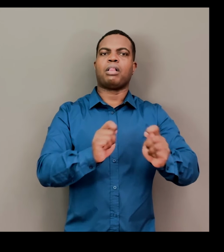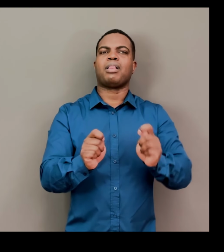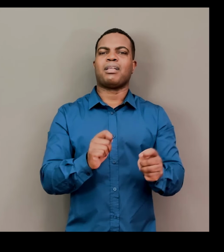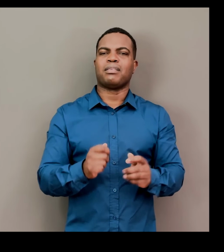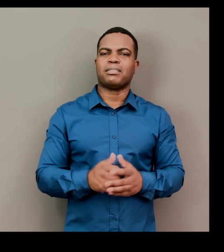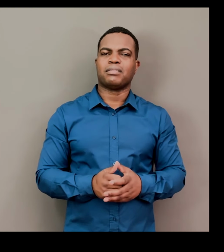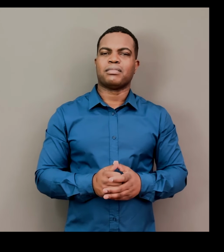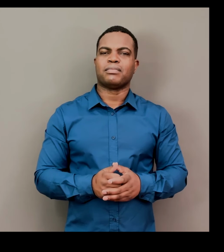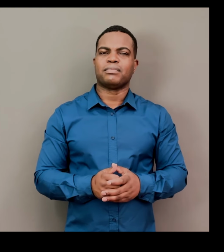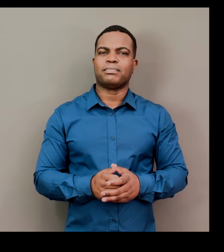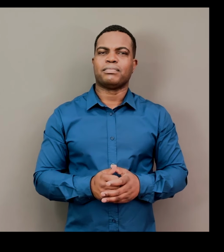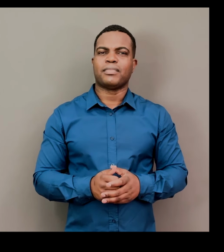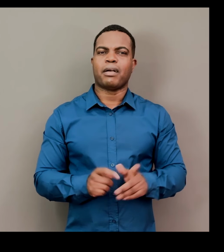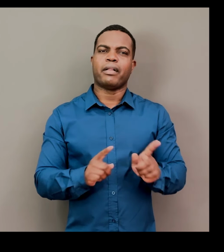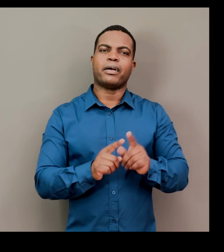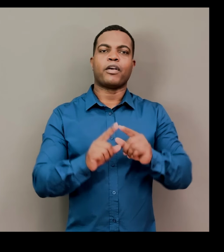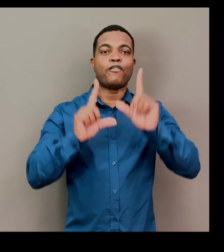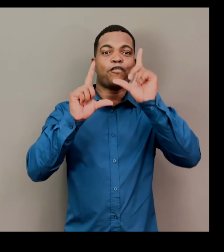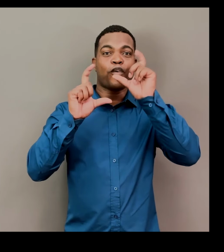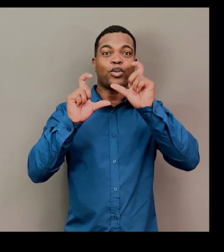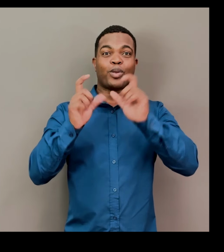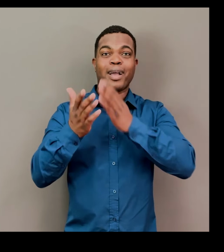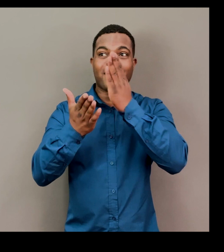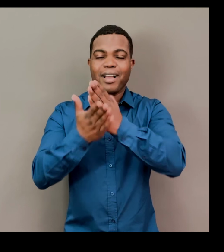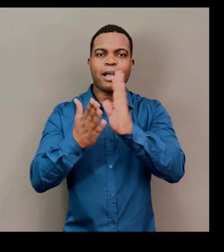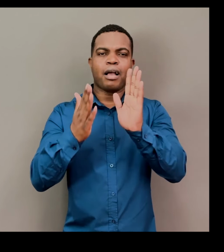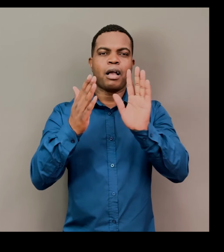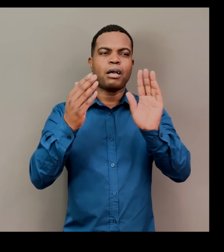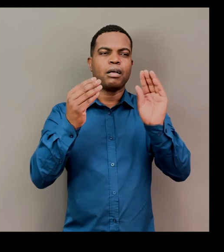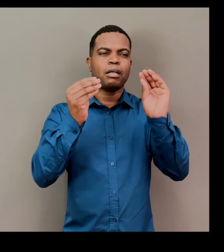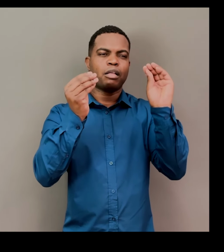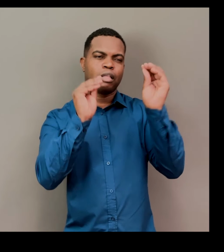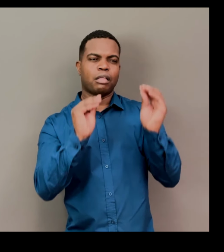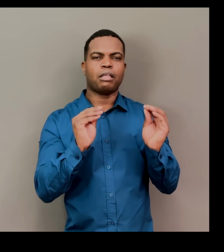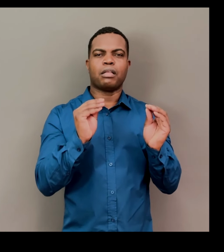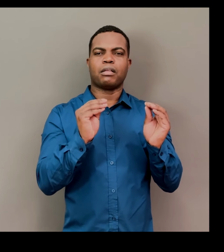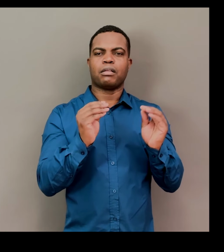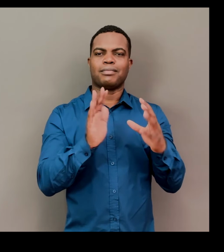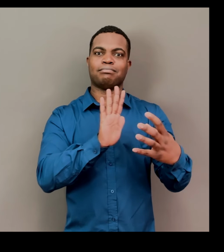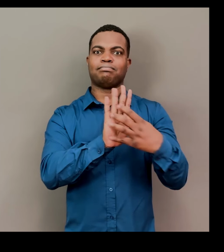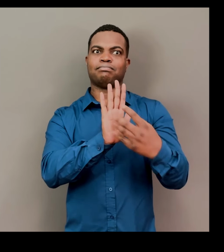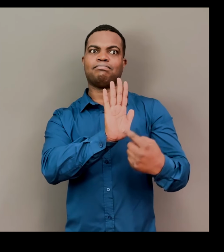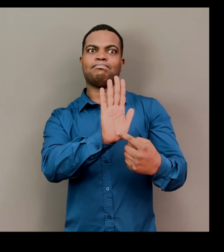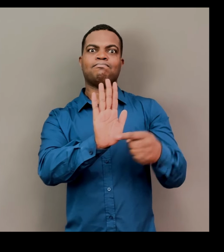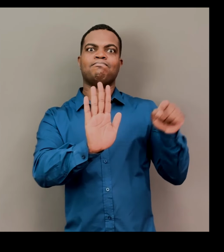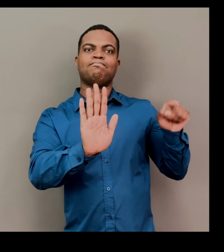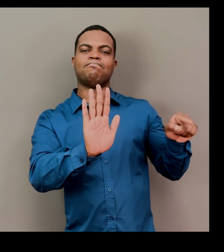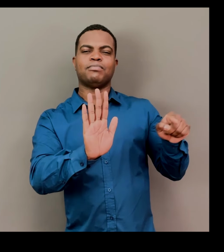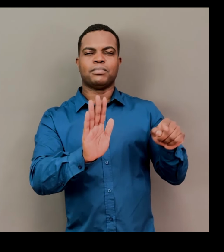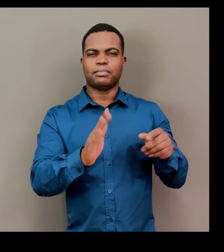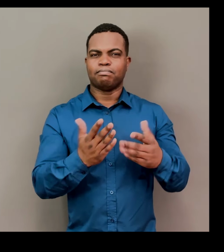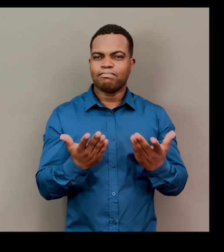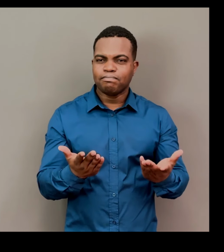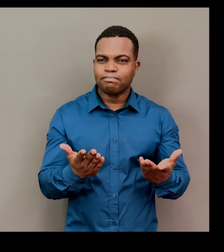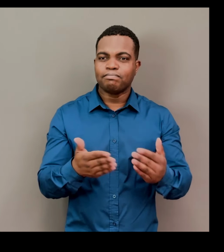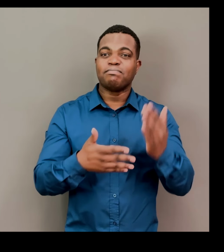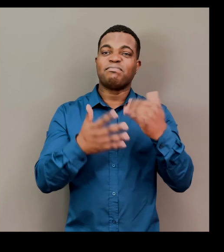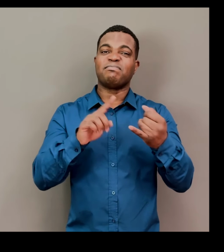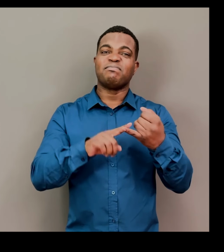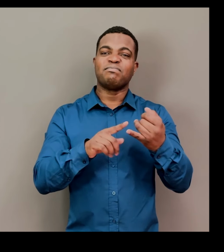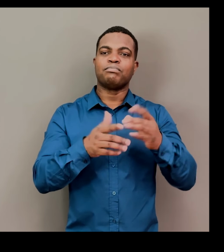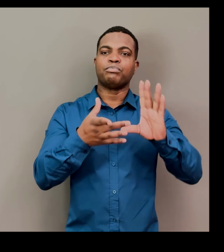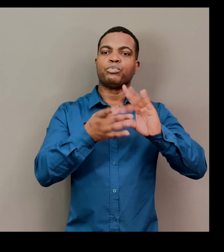is manipulated to deceive, as with a doctored photo. And the last one is the fabricated content. That is